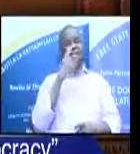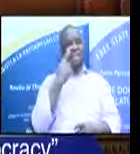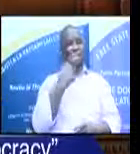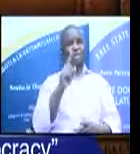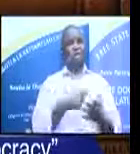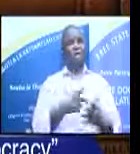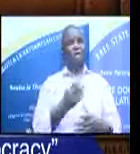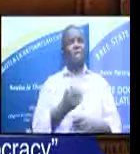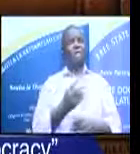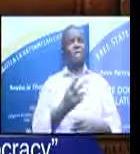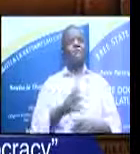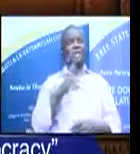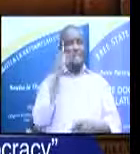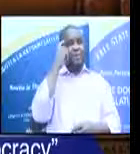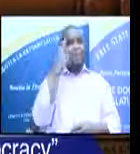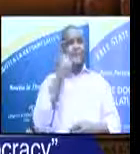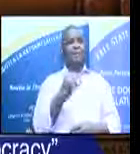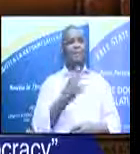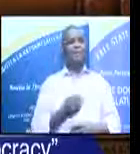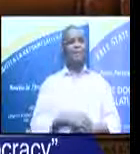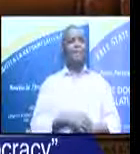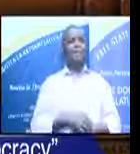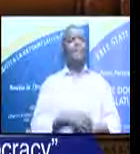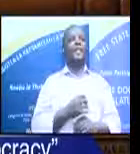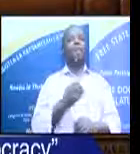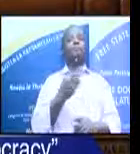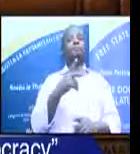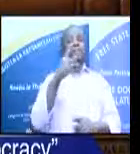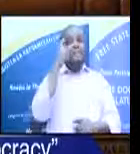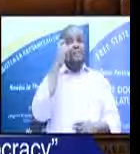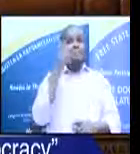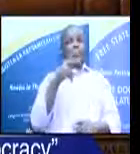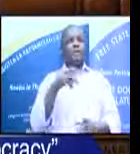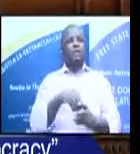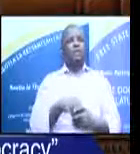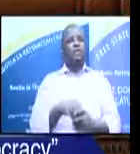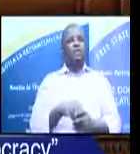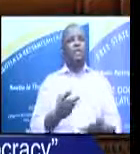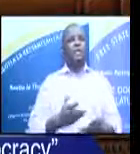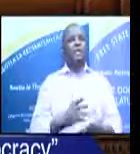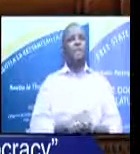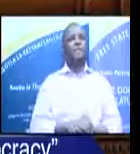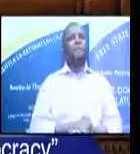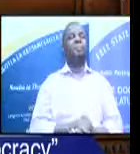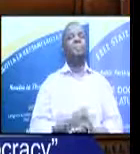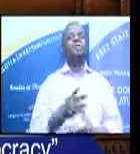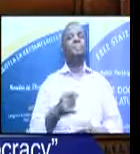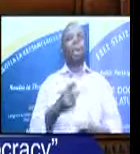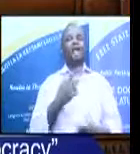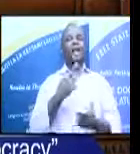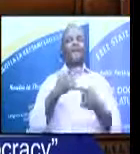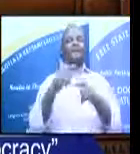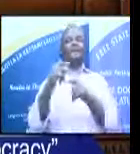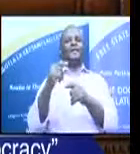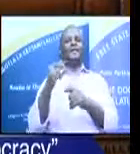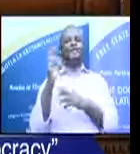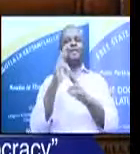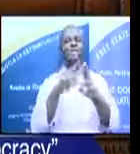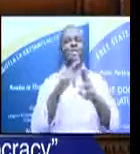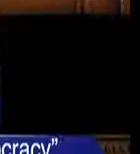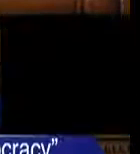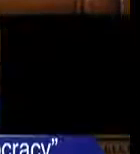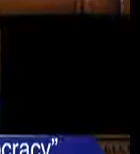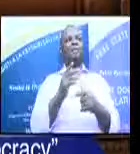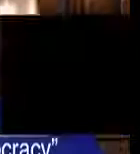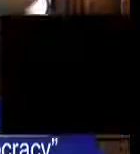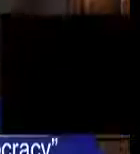There's a suspicion that, and part of the suspicion includes the accountability, particularly